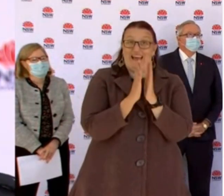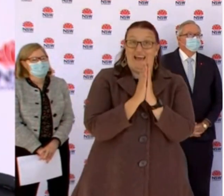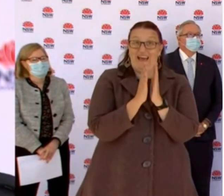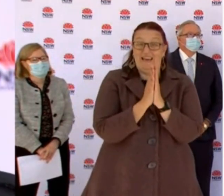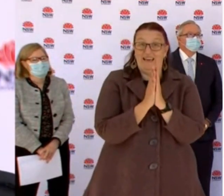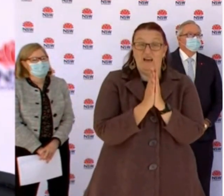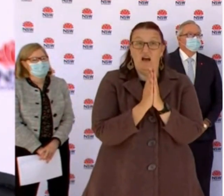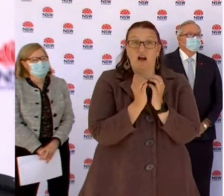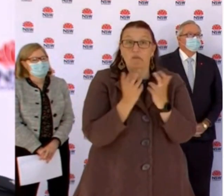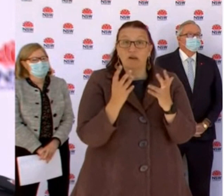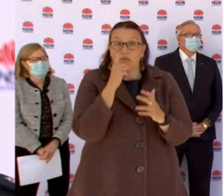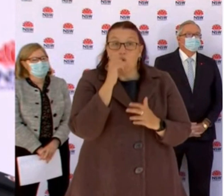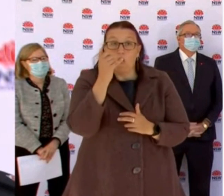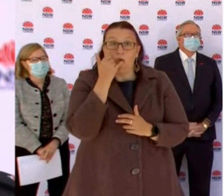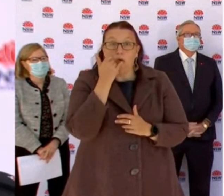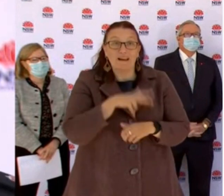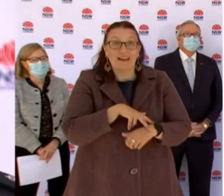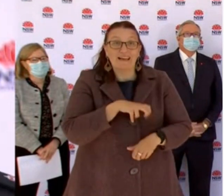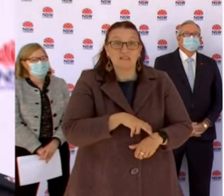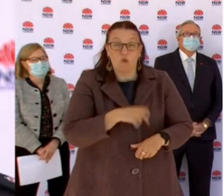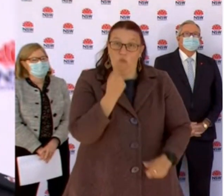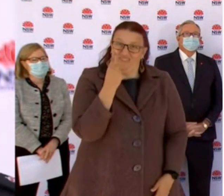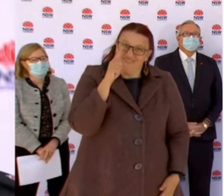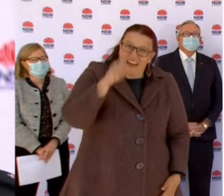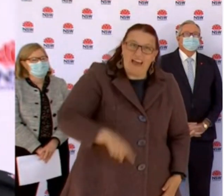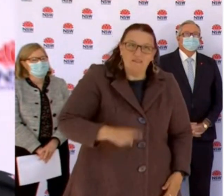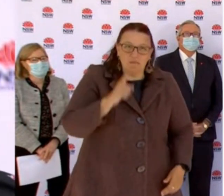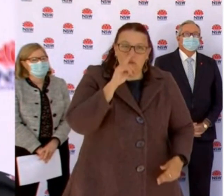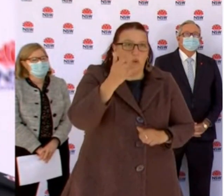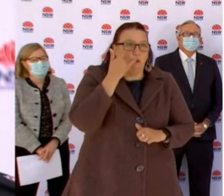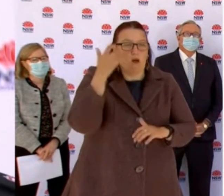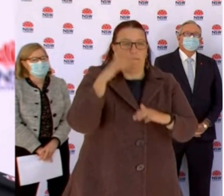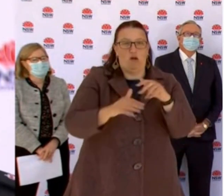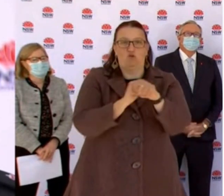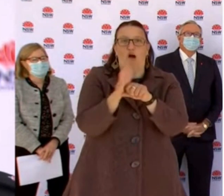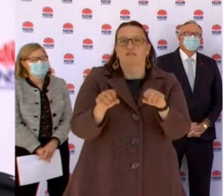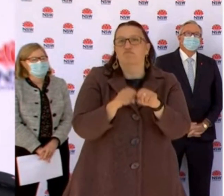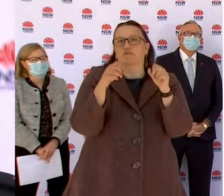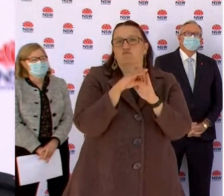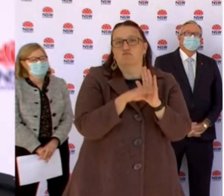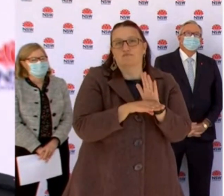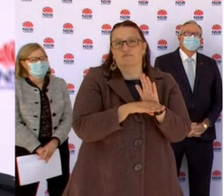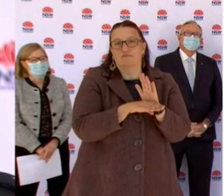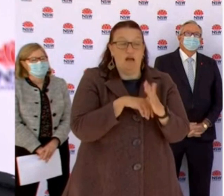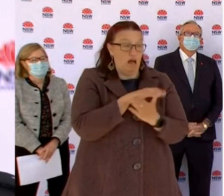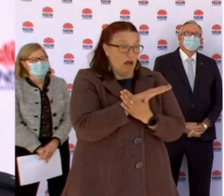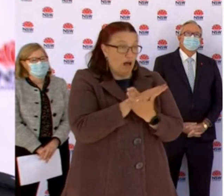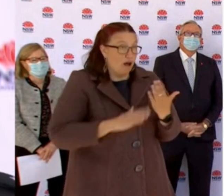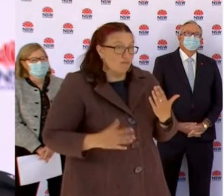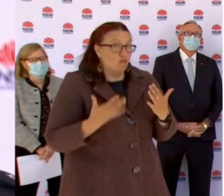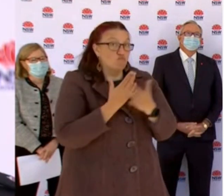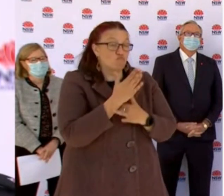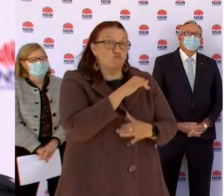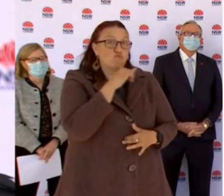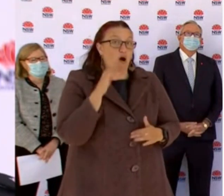to police around COVID-related business, more than half of those through Crime Stoppers. So